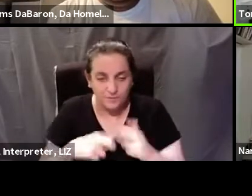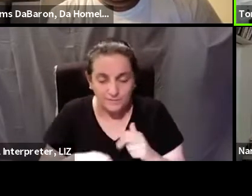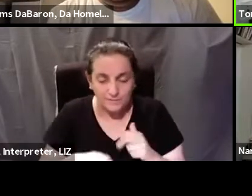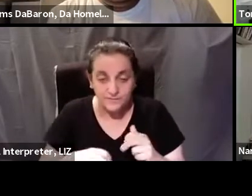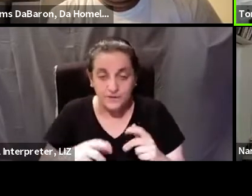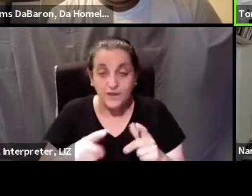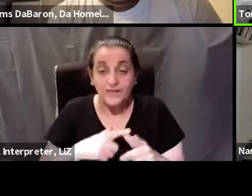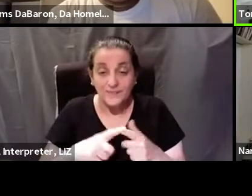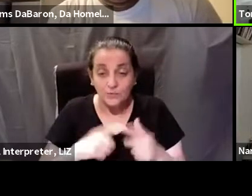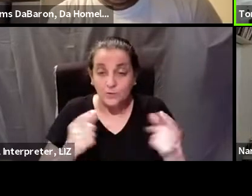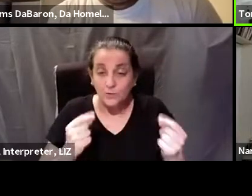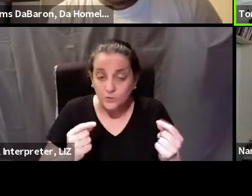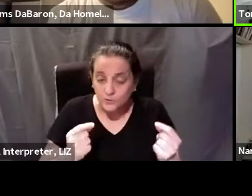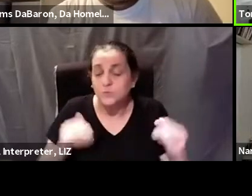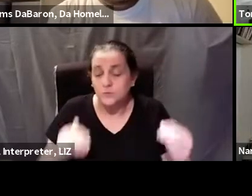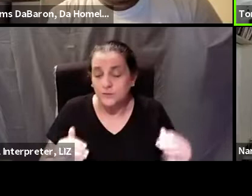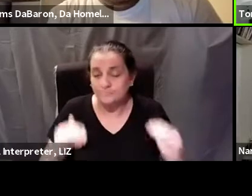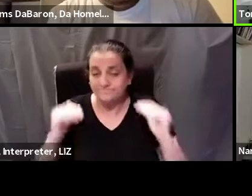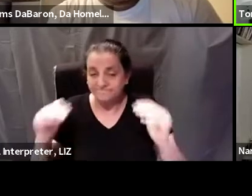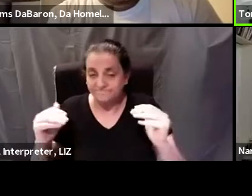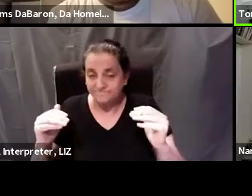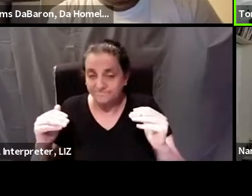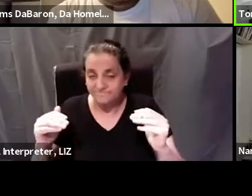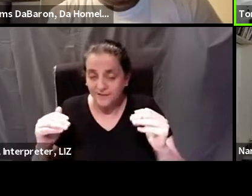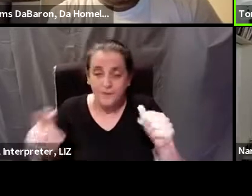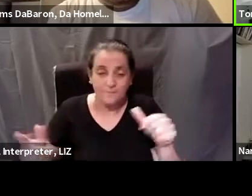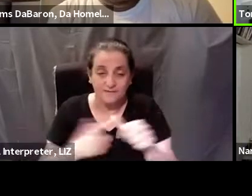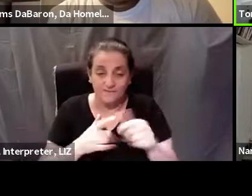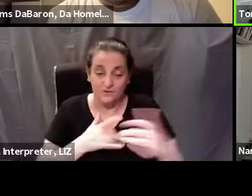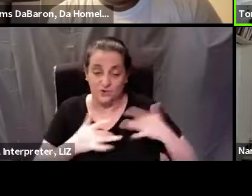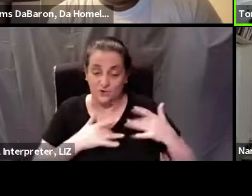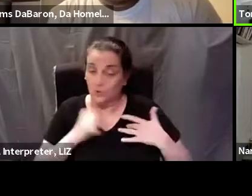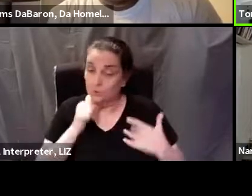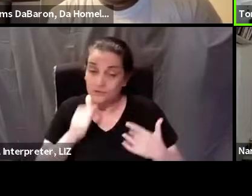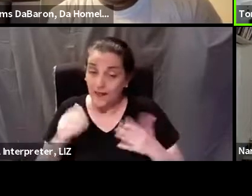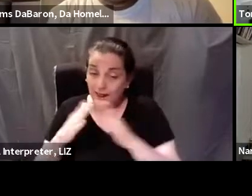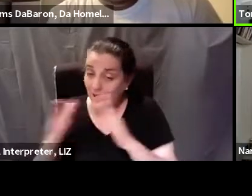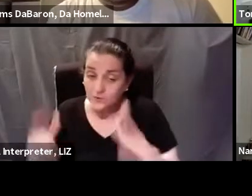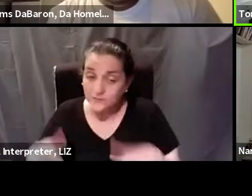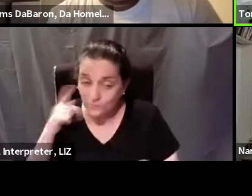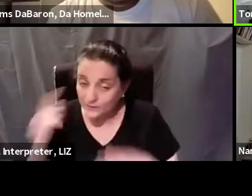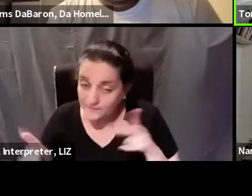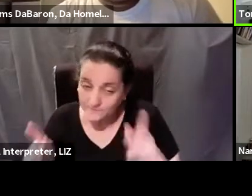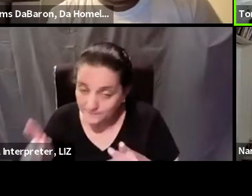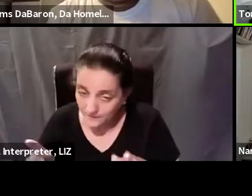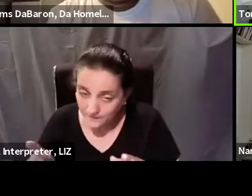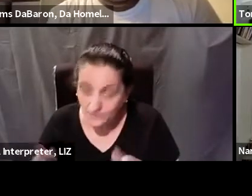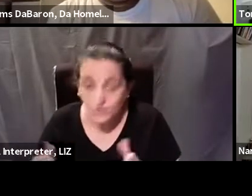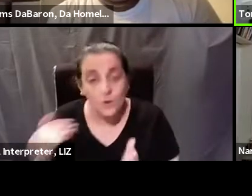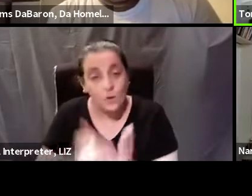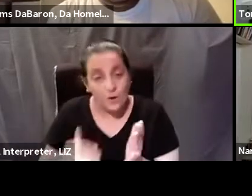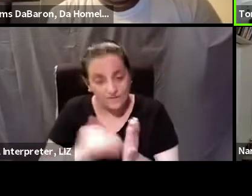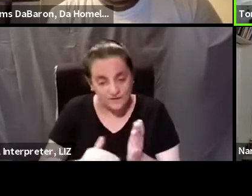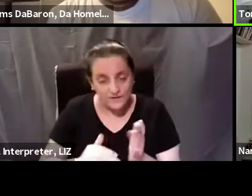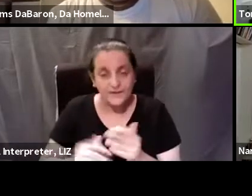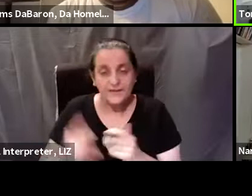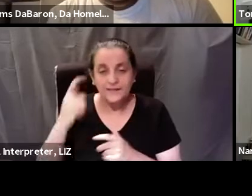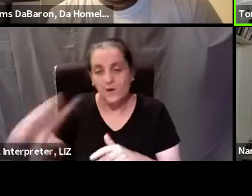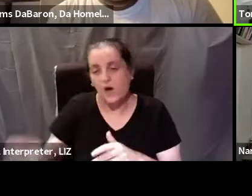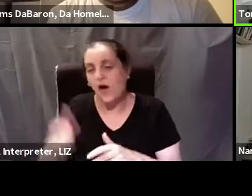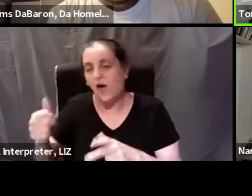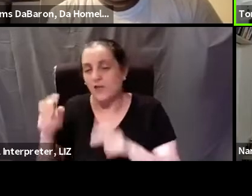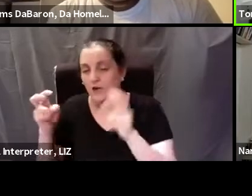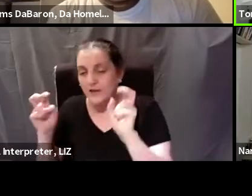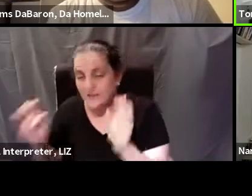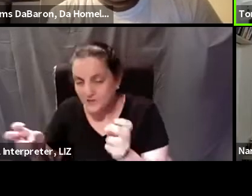to the next level. Housing was not the first concern for these individuals. Oftentimes there were underlying issues, and